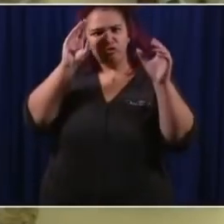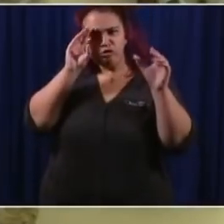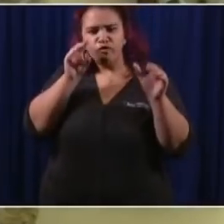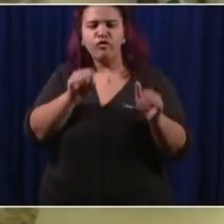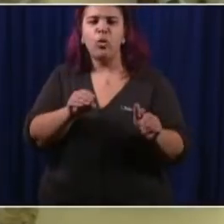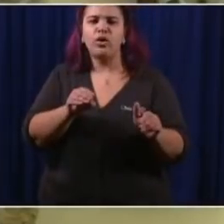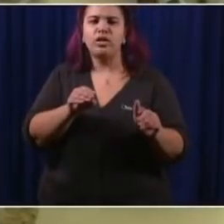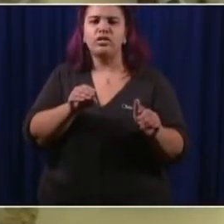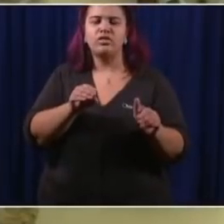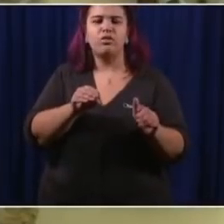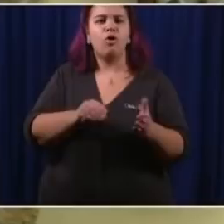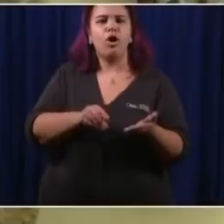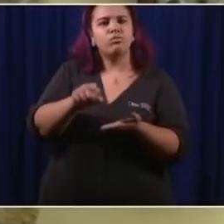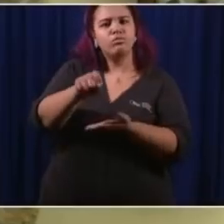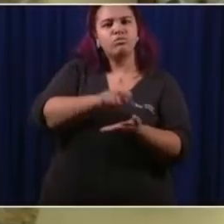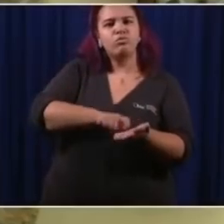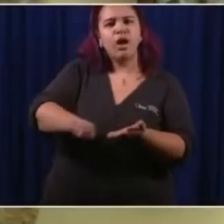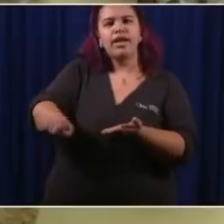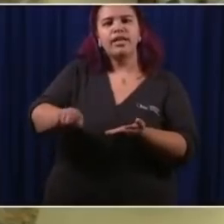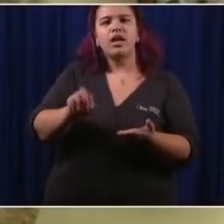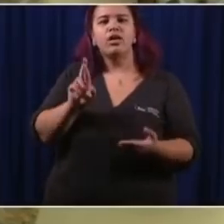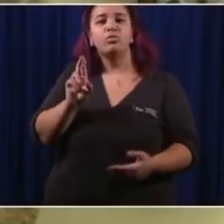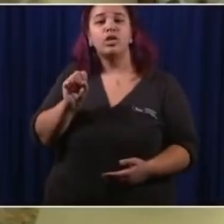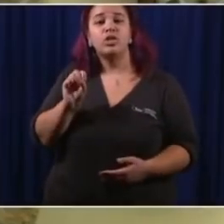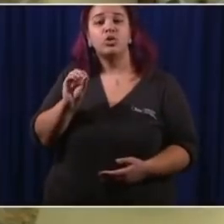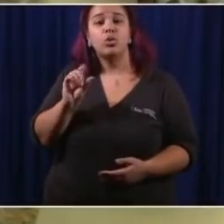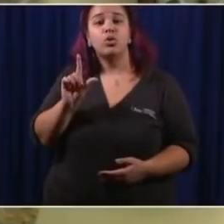drawing up resolutions and filing articles,